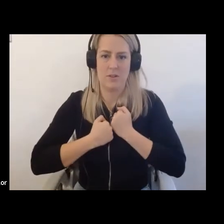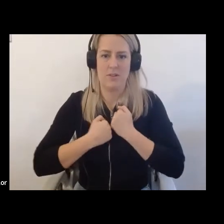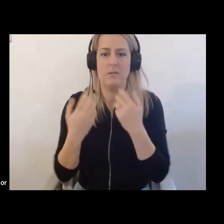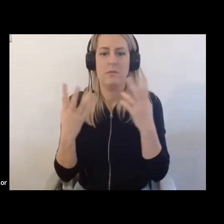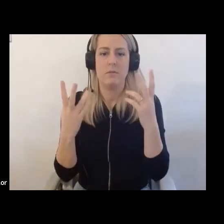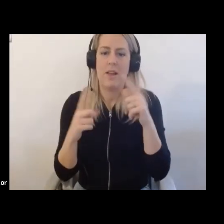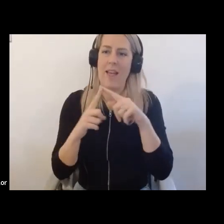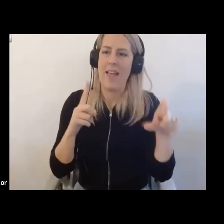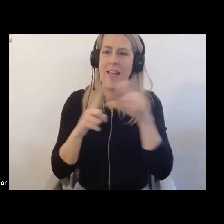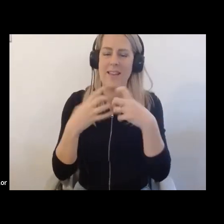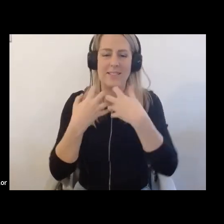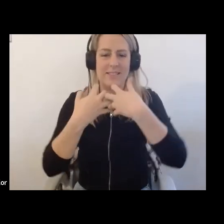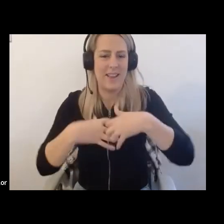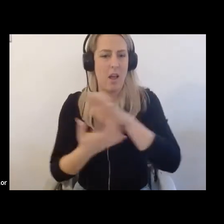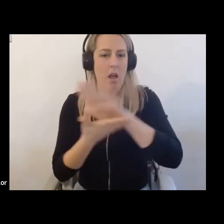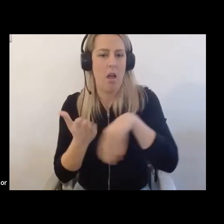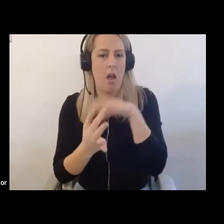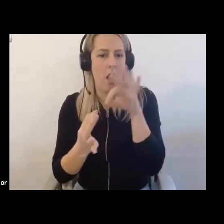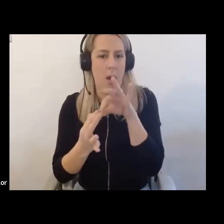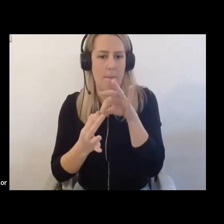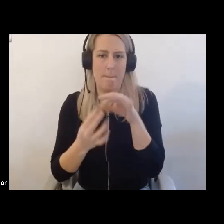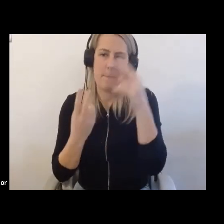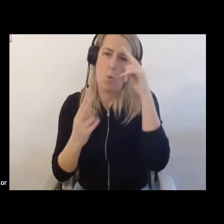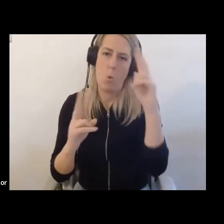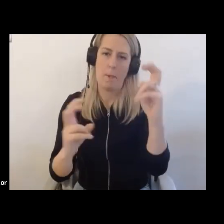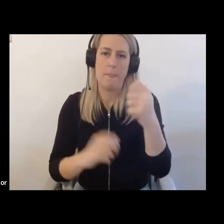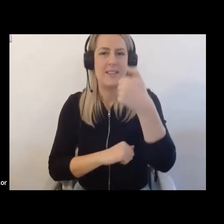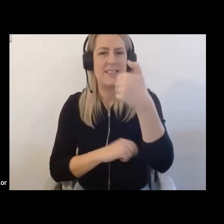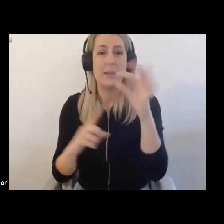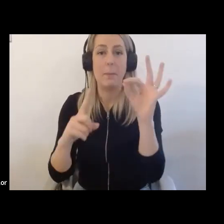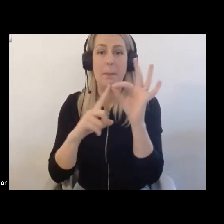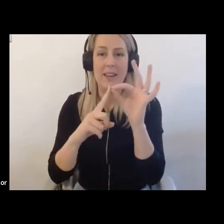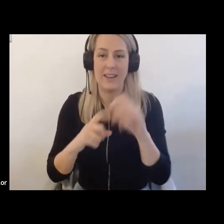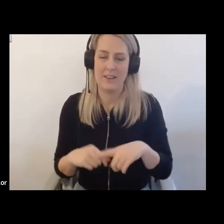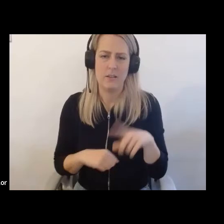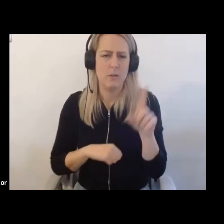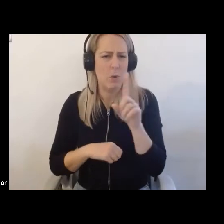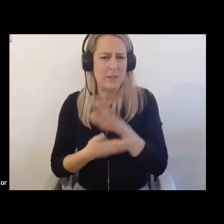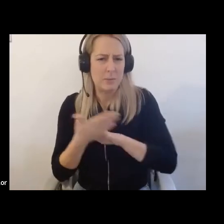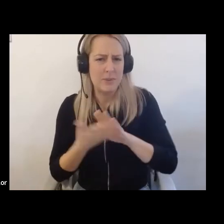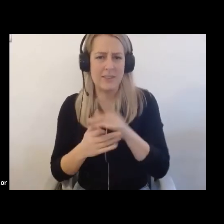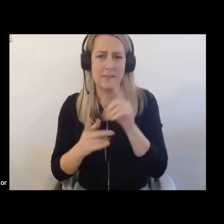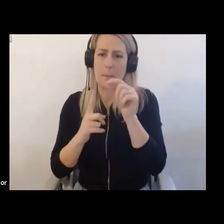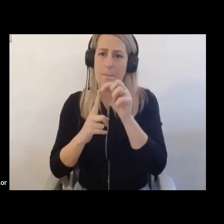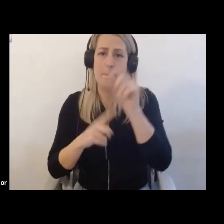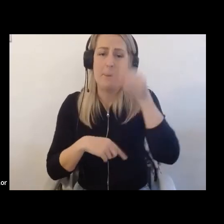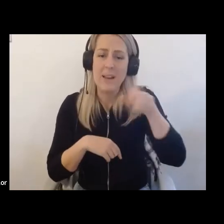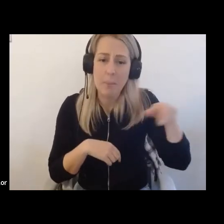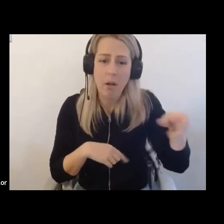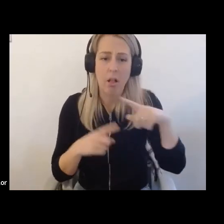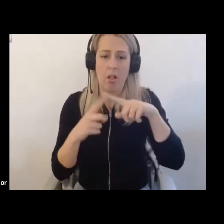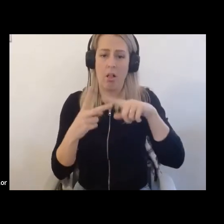education systems framework. And these Ps are people, products,